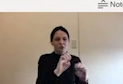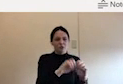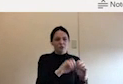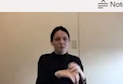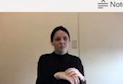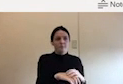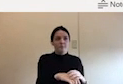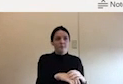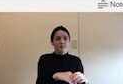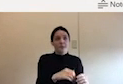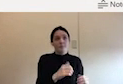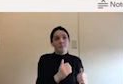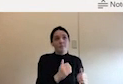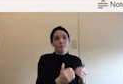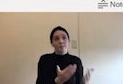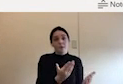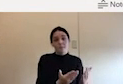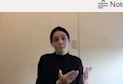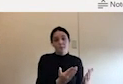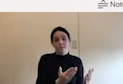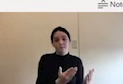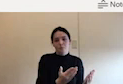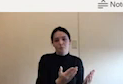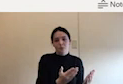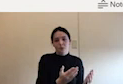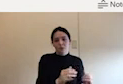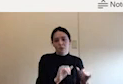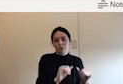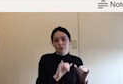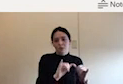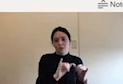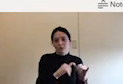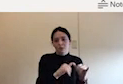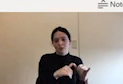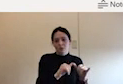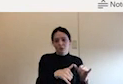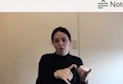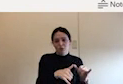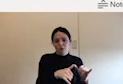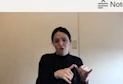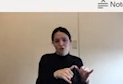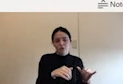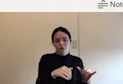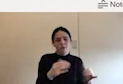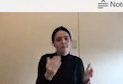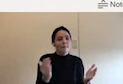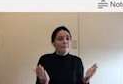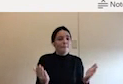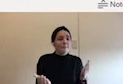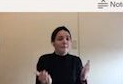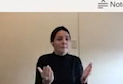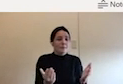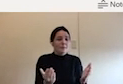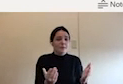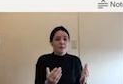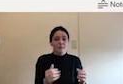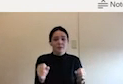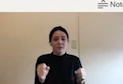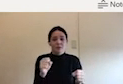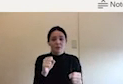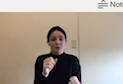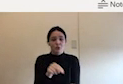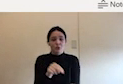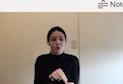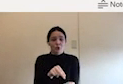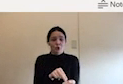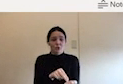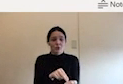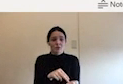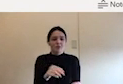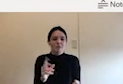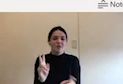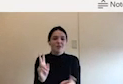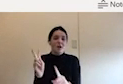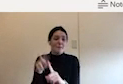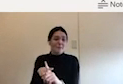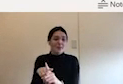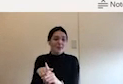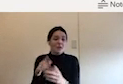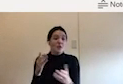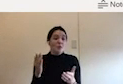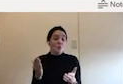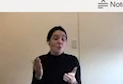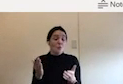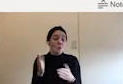become engineers, some become nurses. So most of them are going to apply this at some point in their life. Right. So if you bring in